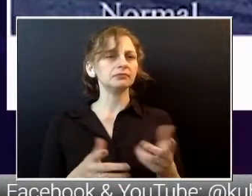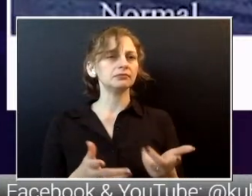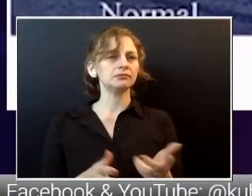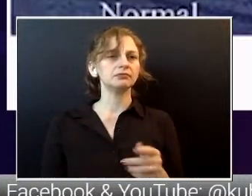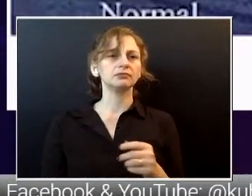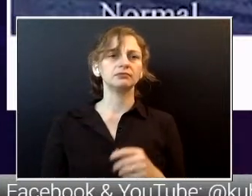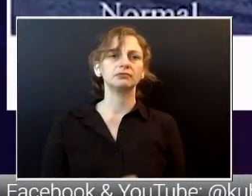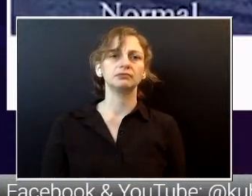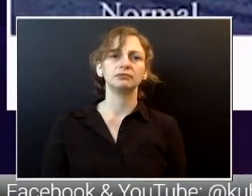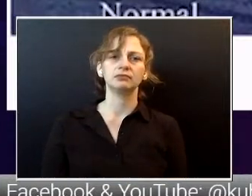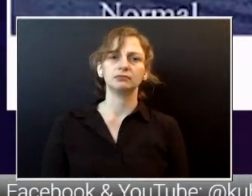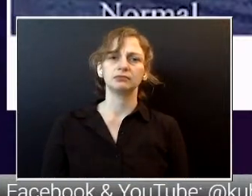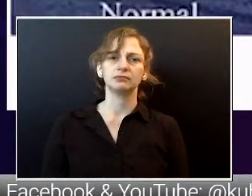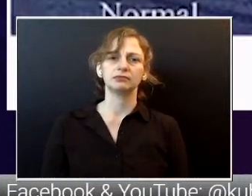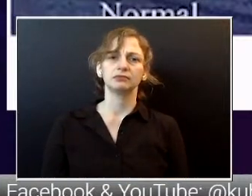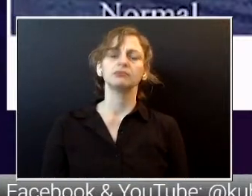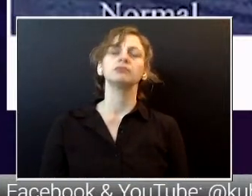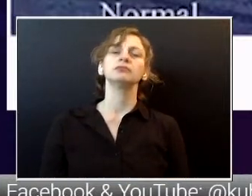Well, the